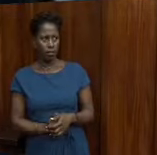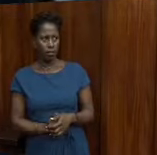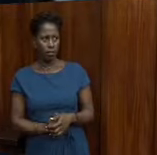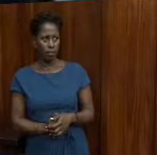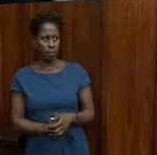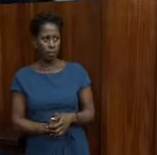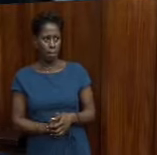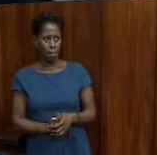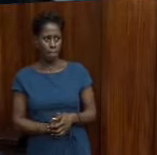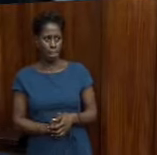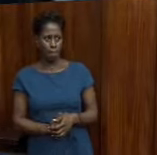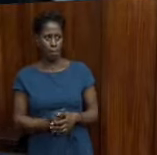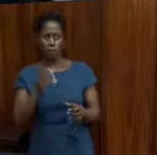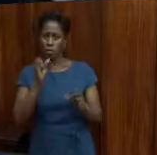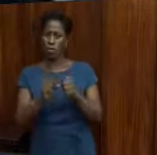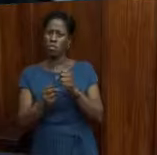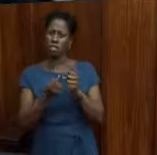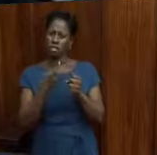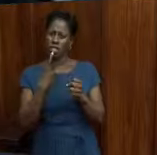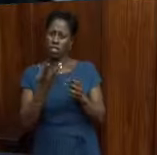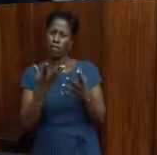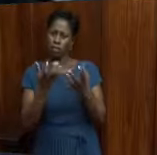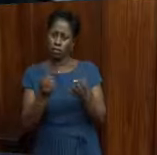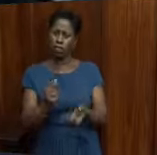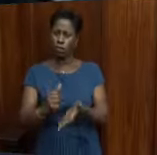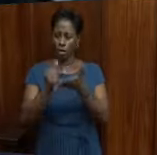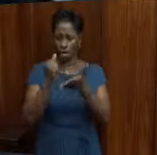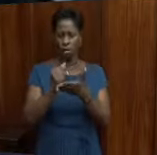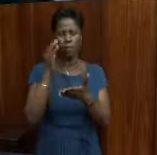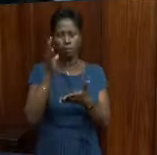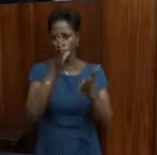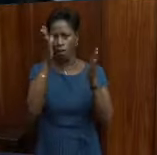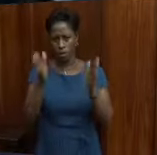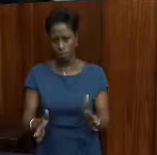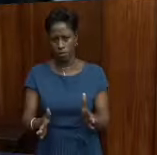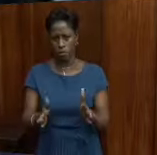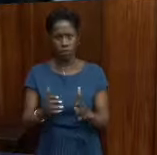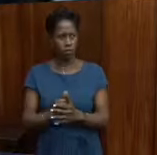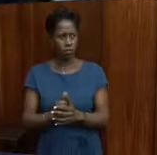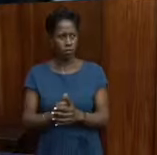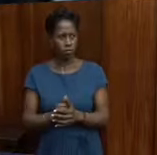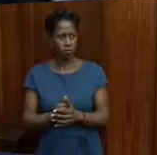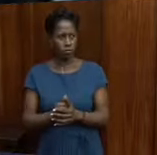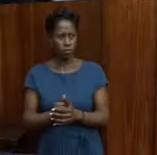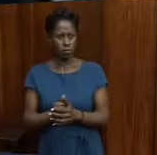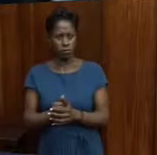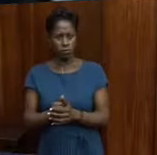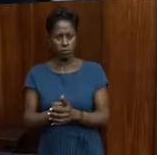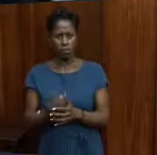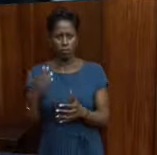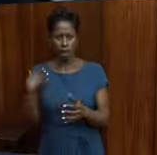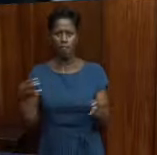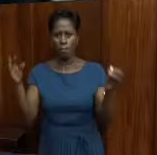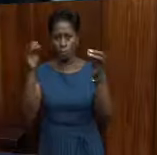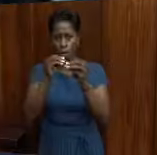from seed fertilizer technology and modern mechanization to increase crop production.